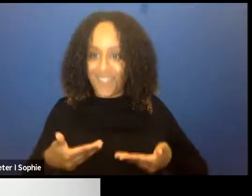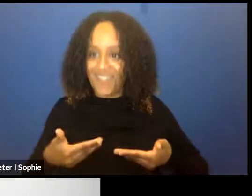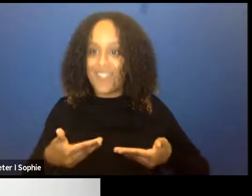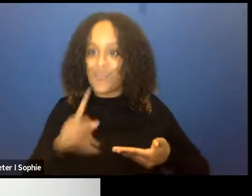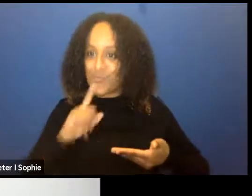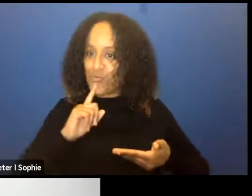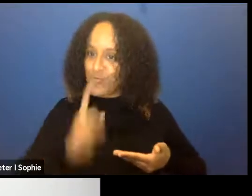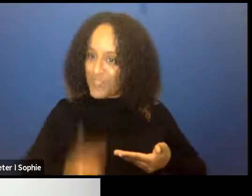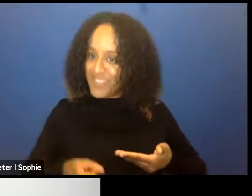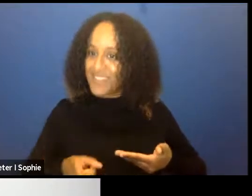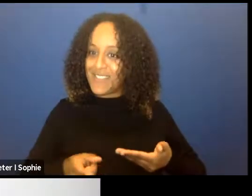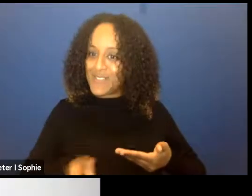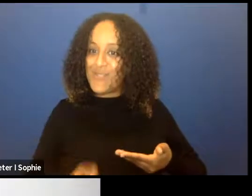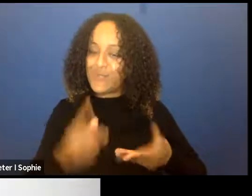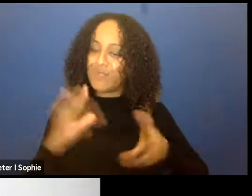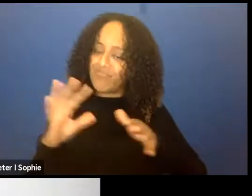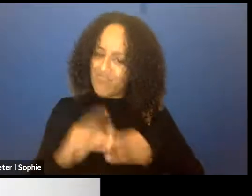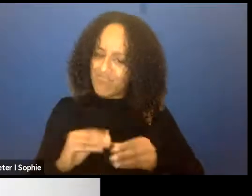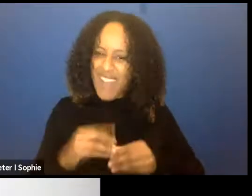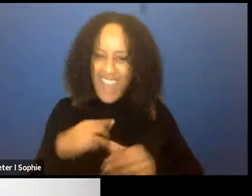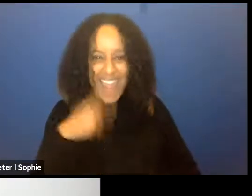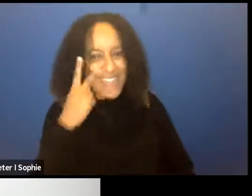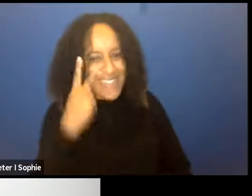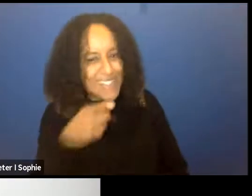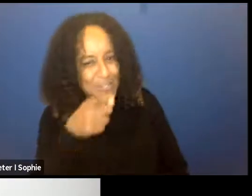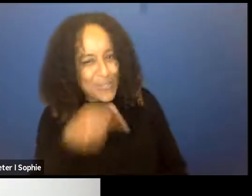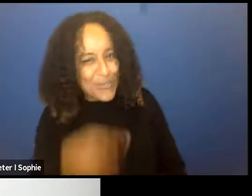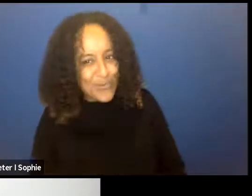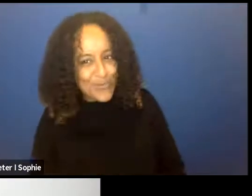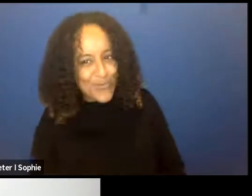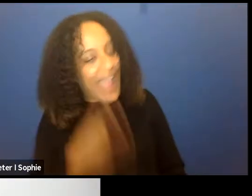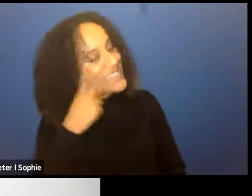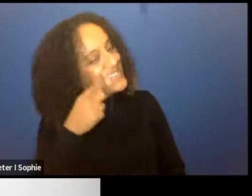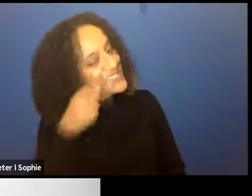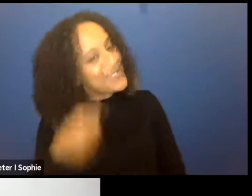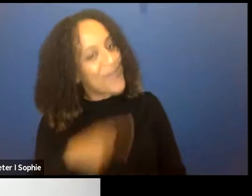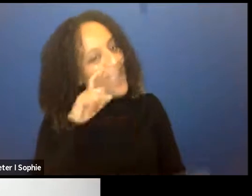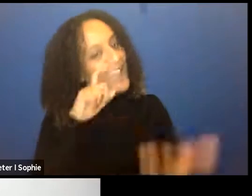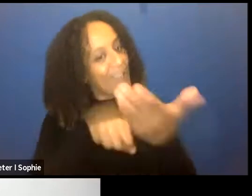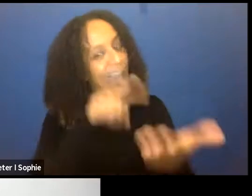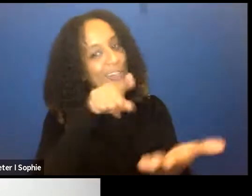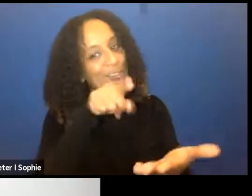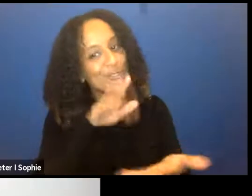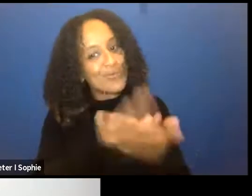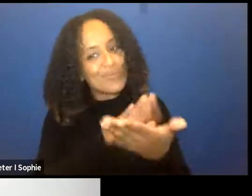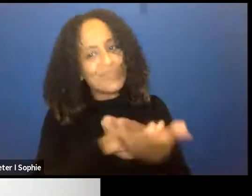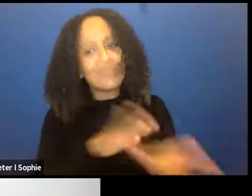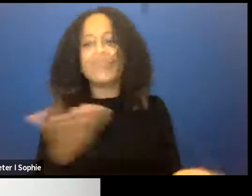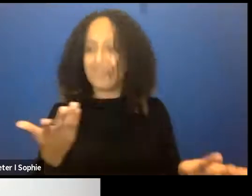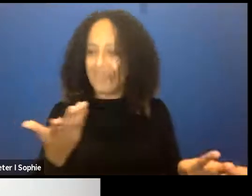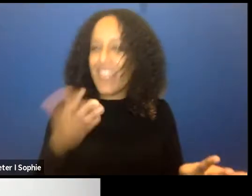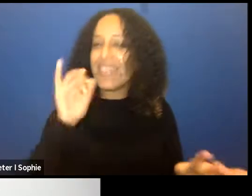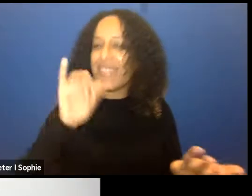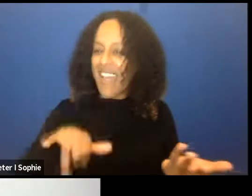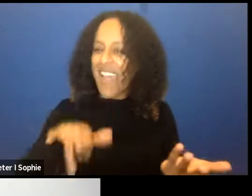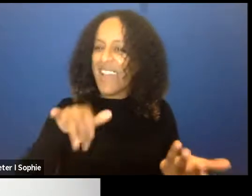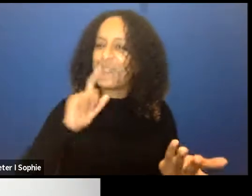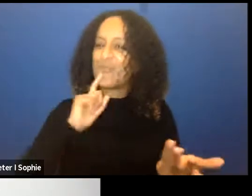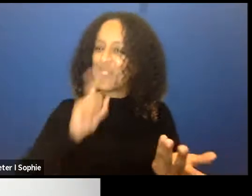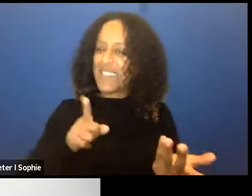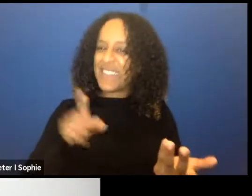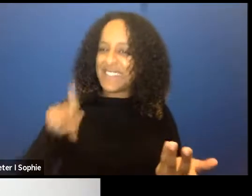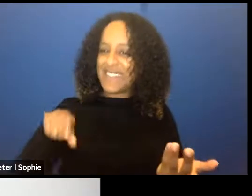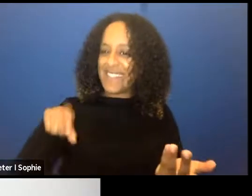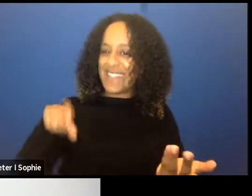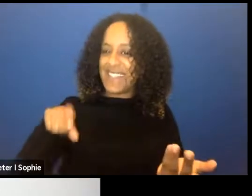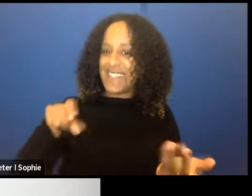to really be able to say, like, I see you. I see you. I acknowledge you. That is so needed.